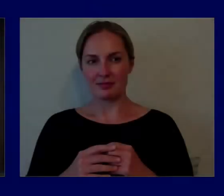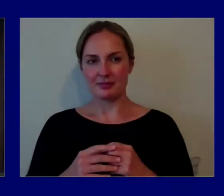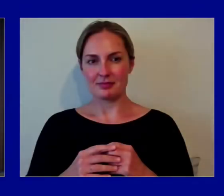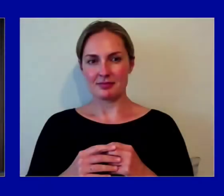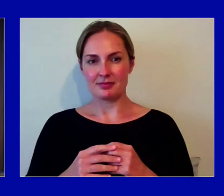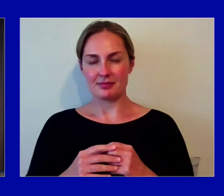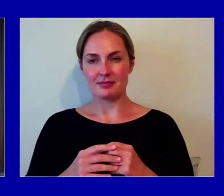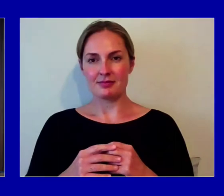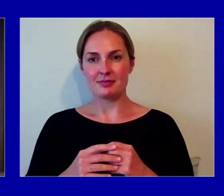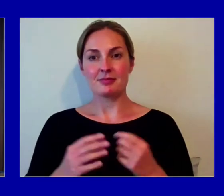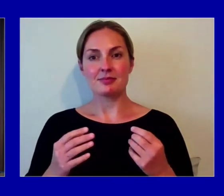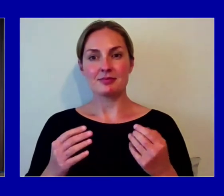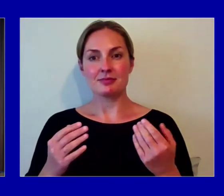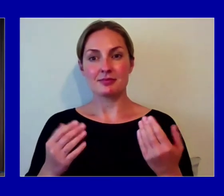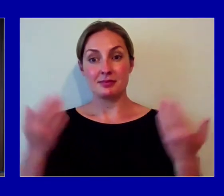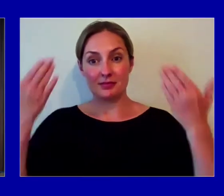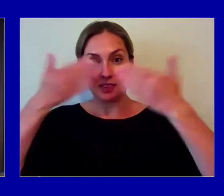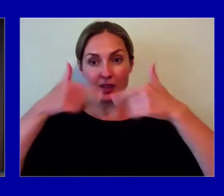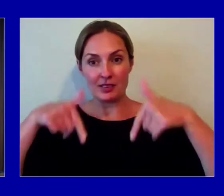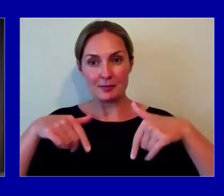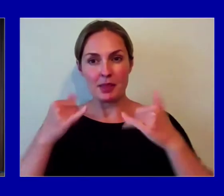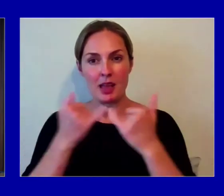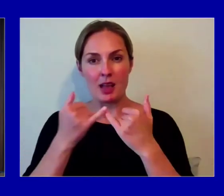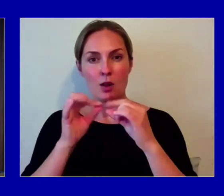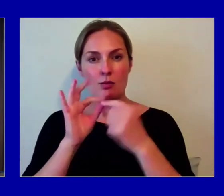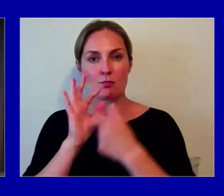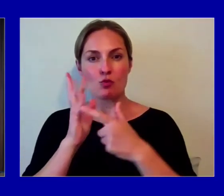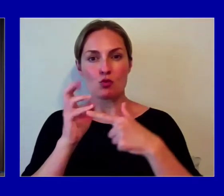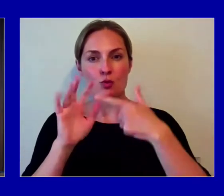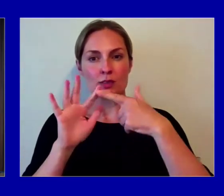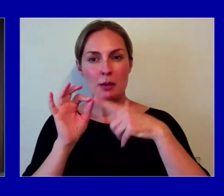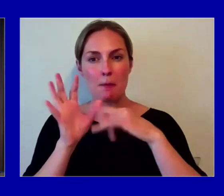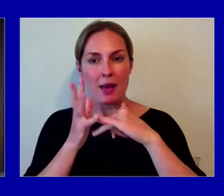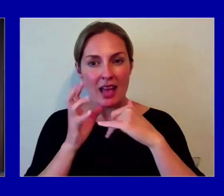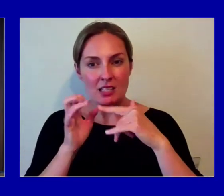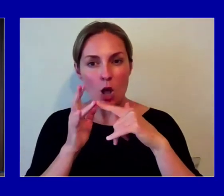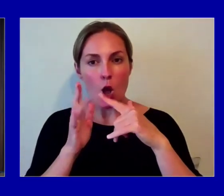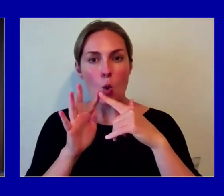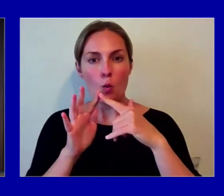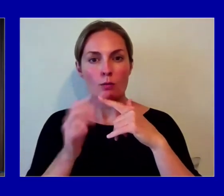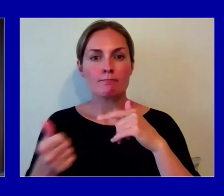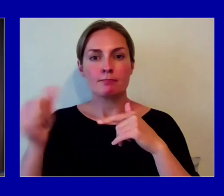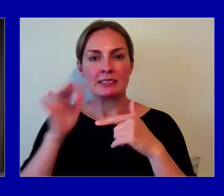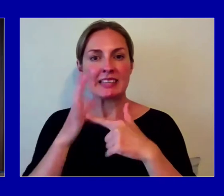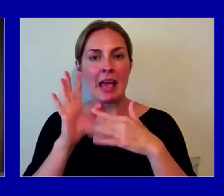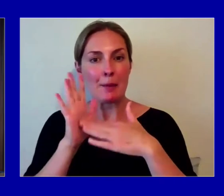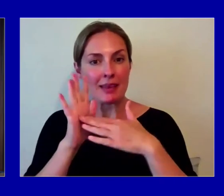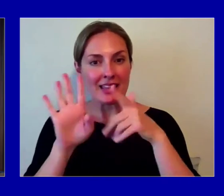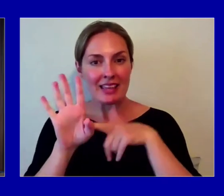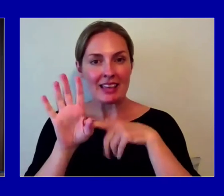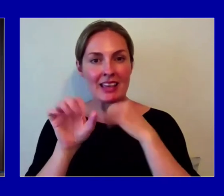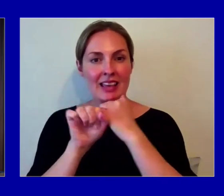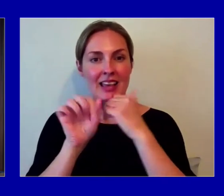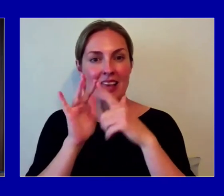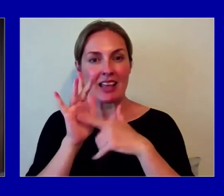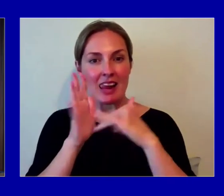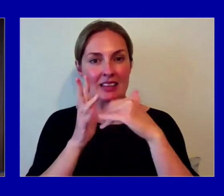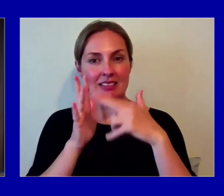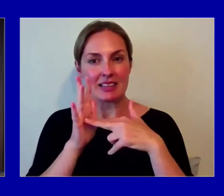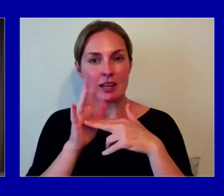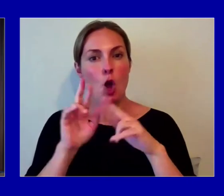Tonight, I'm joined by Uncle Bruce Pascoe and Tammy Gilson and hopefully Uncle Dave. And this panel